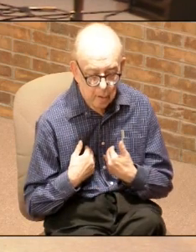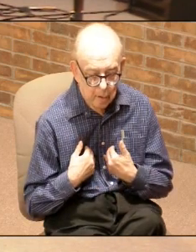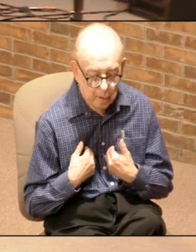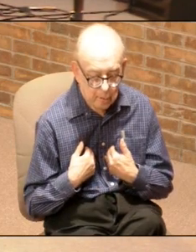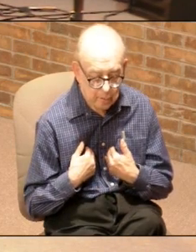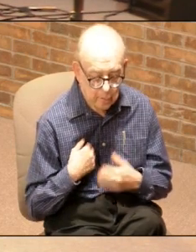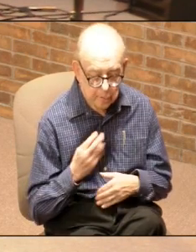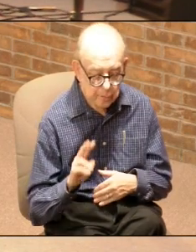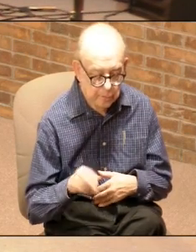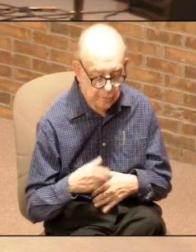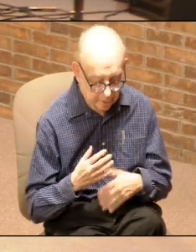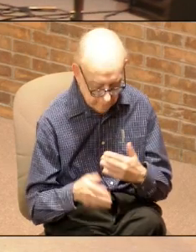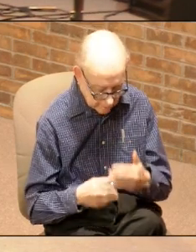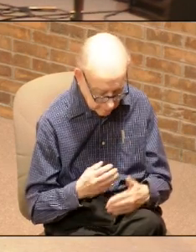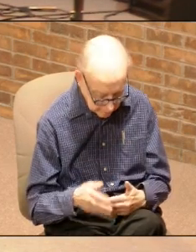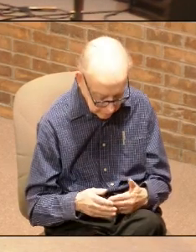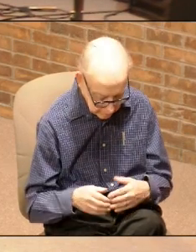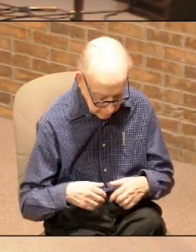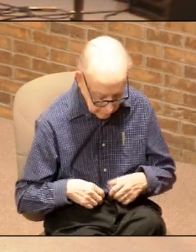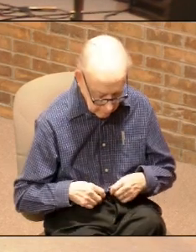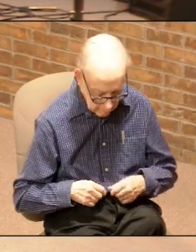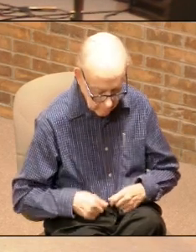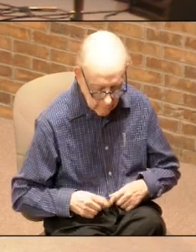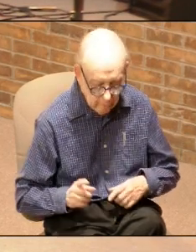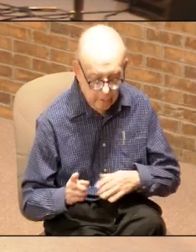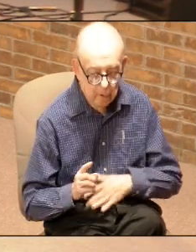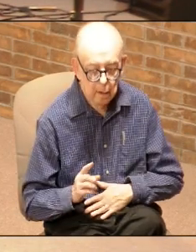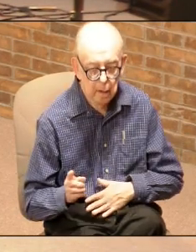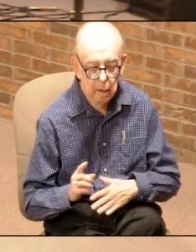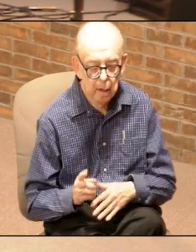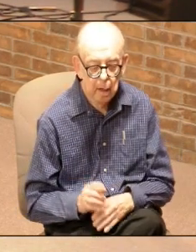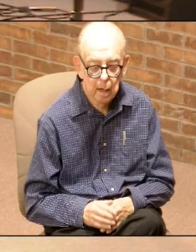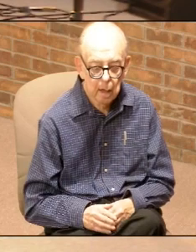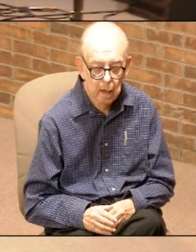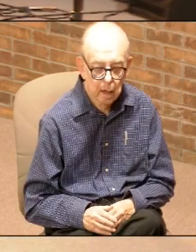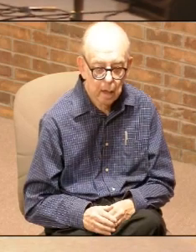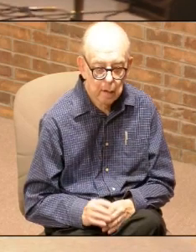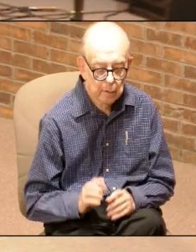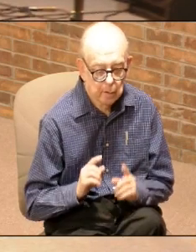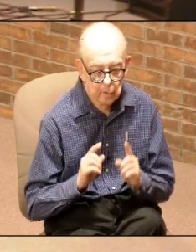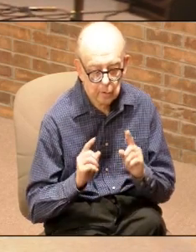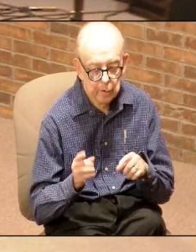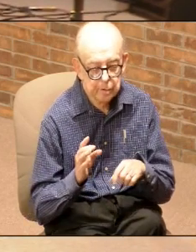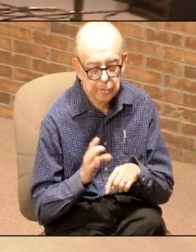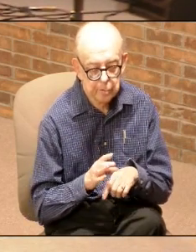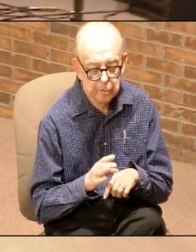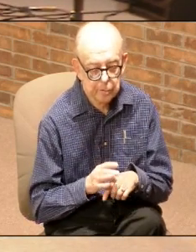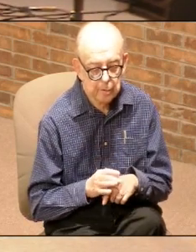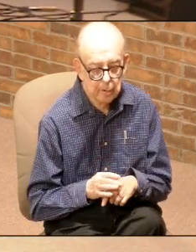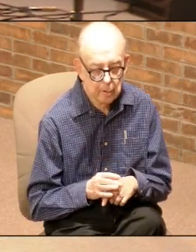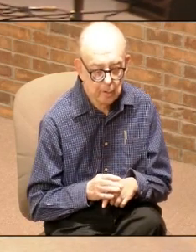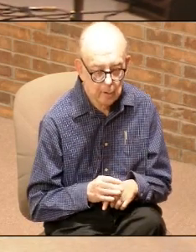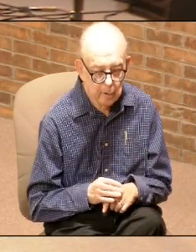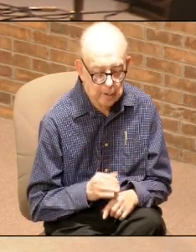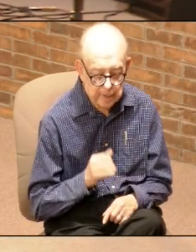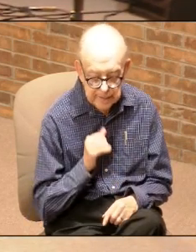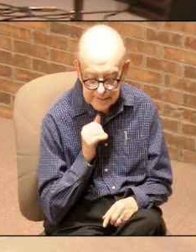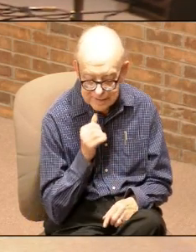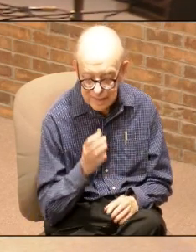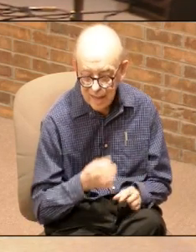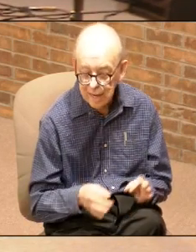to the second generation where going to church is not